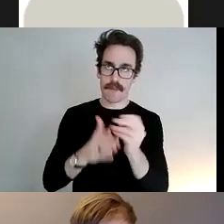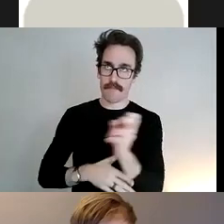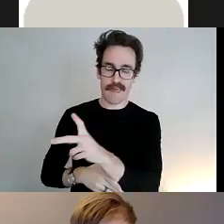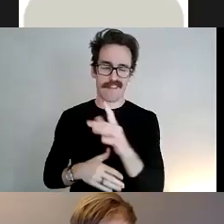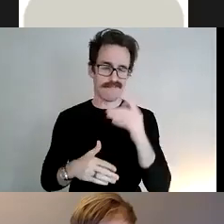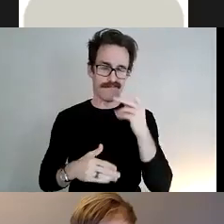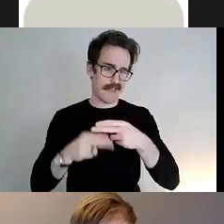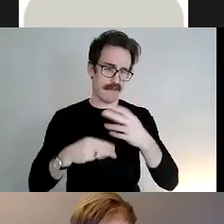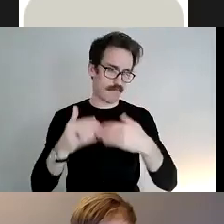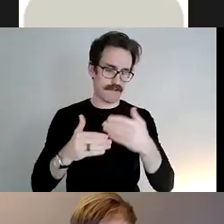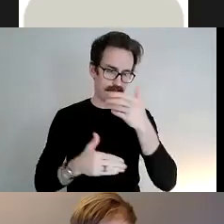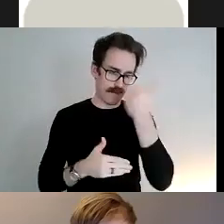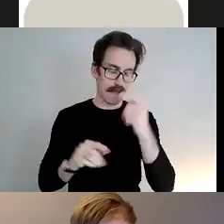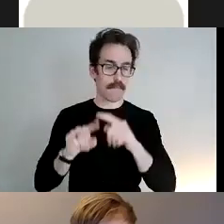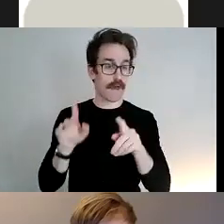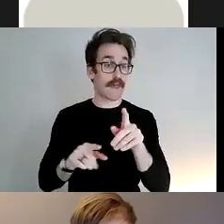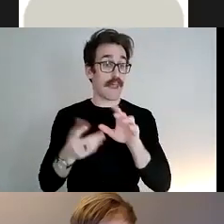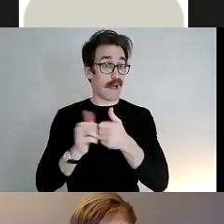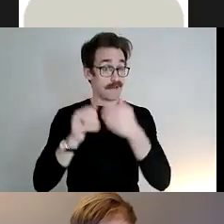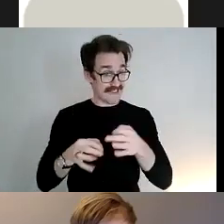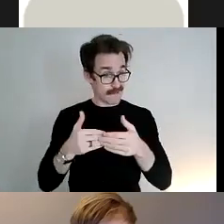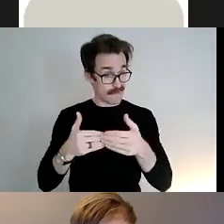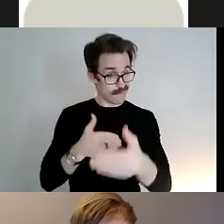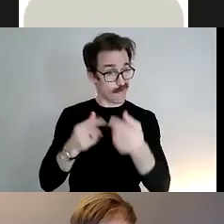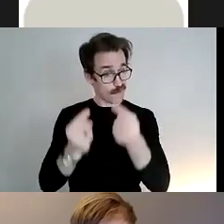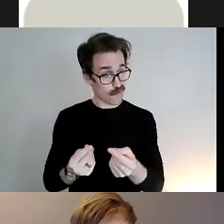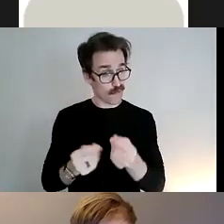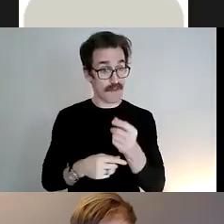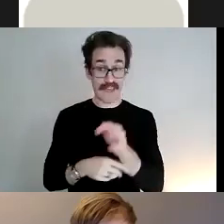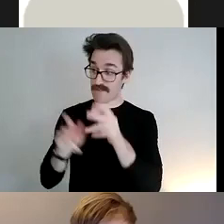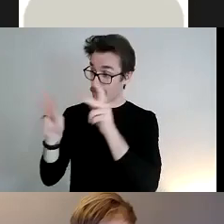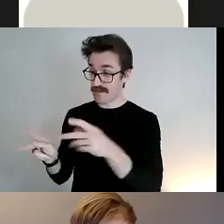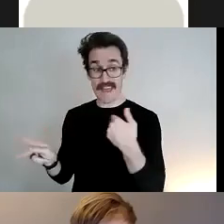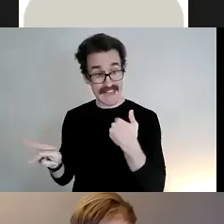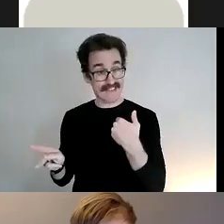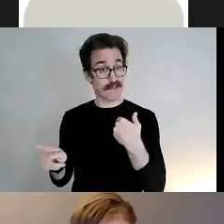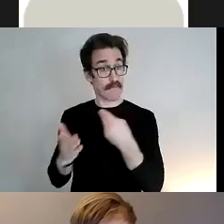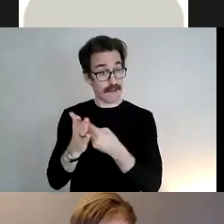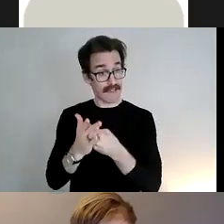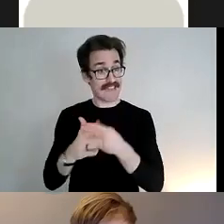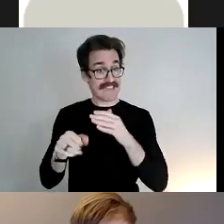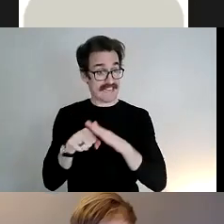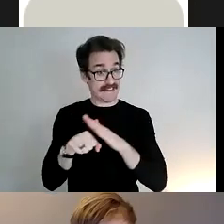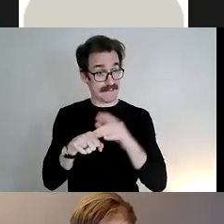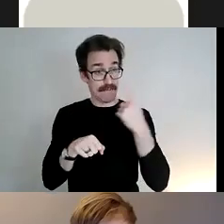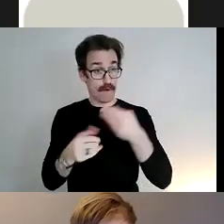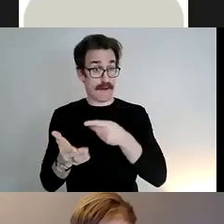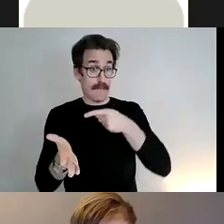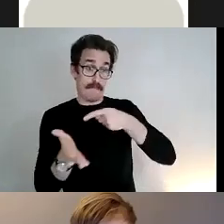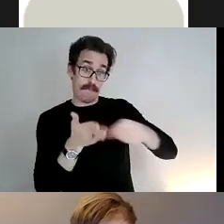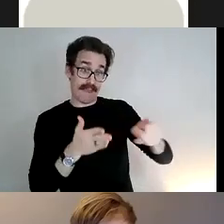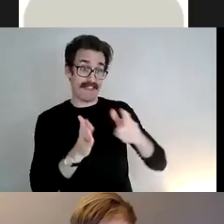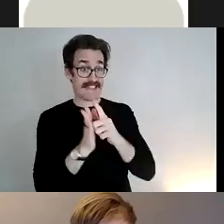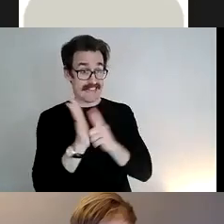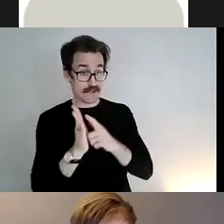only take steps to do that if the person has the finances to pay for the legal steps that are necessary for that. So again, we are